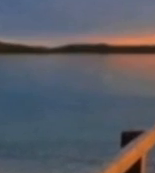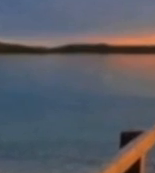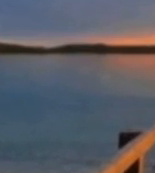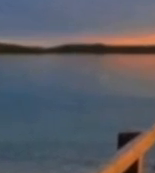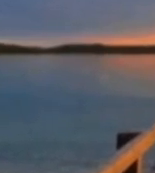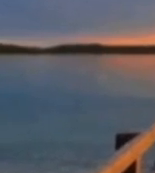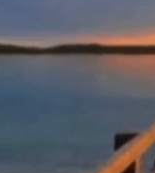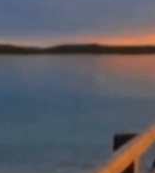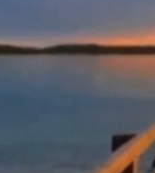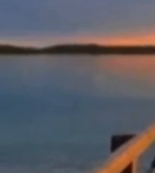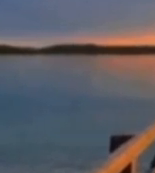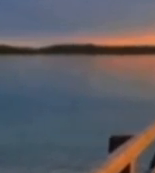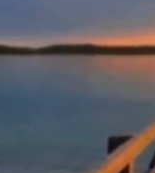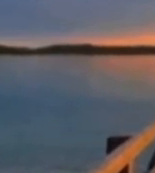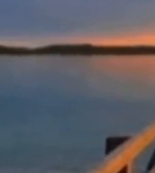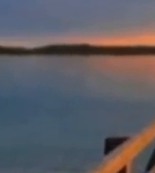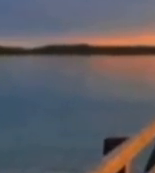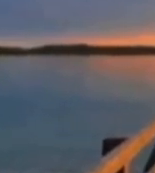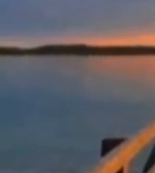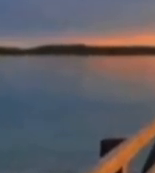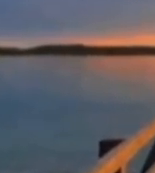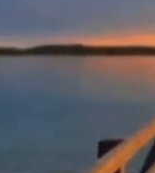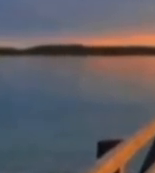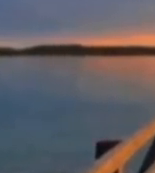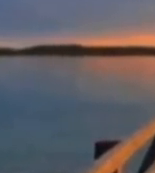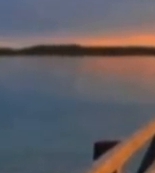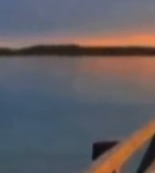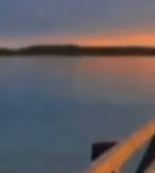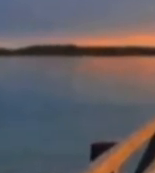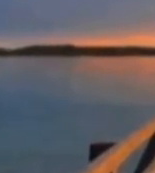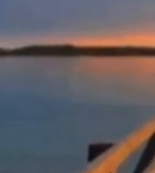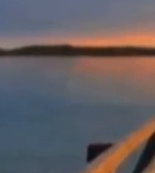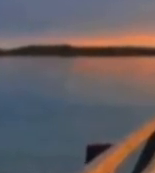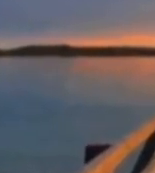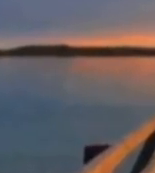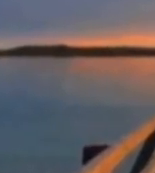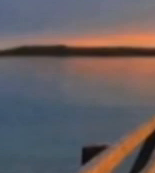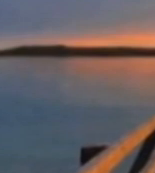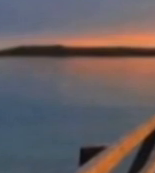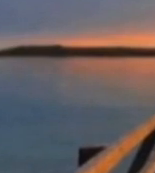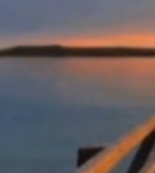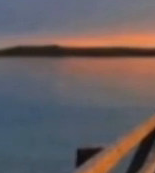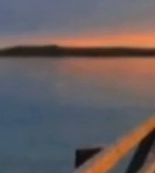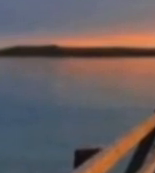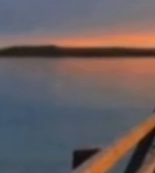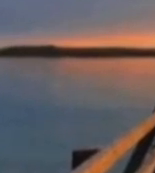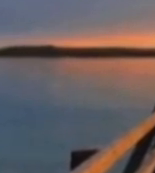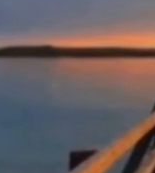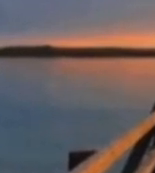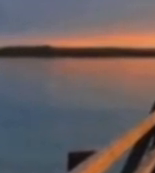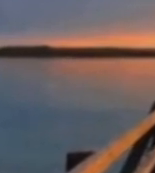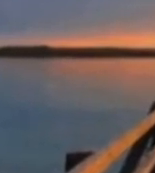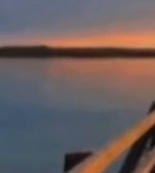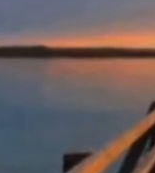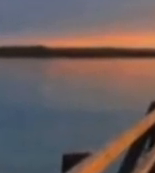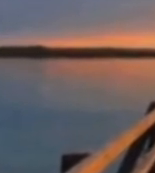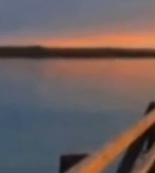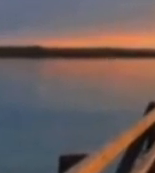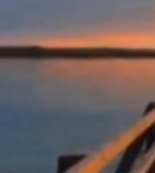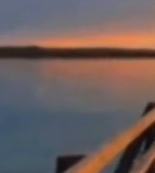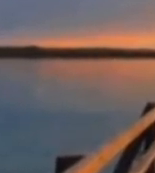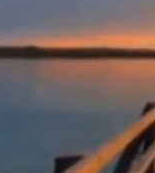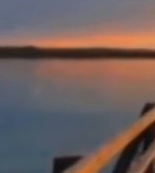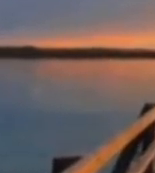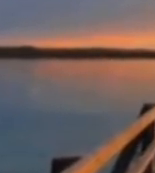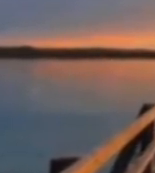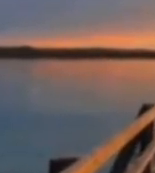this Yasawairara sunset is one of the main tourist attractions to our beloved Fiji. This photo was sent in by Suliasi